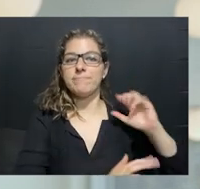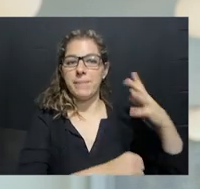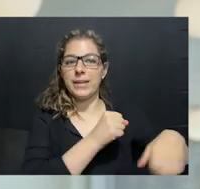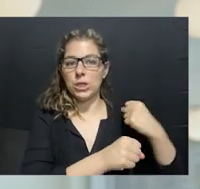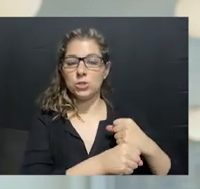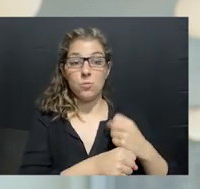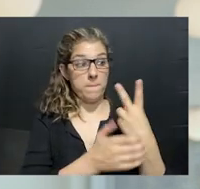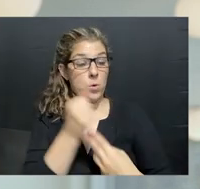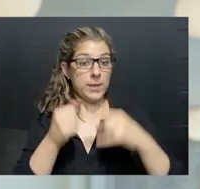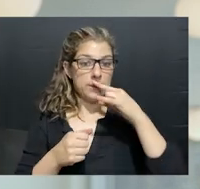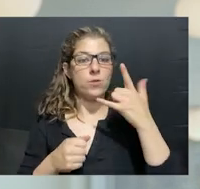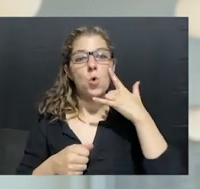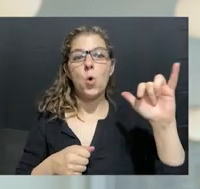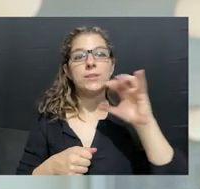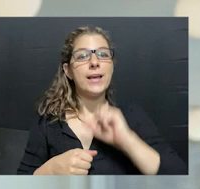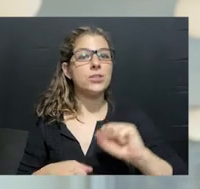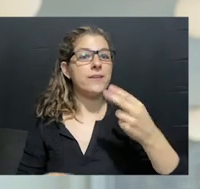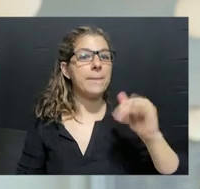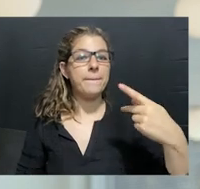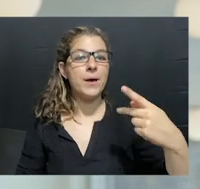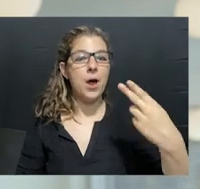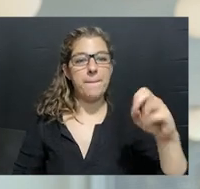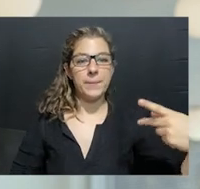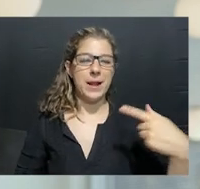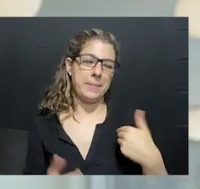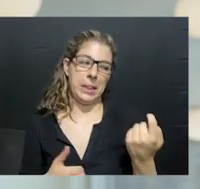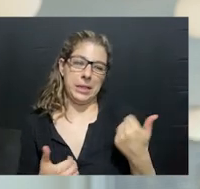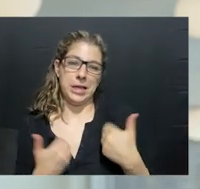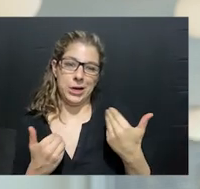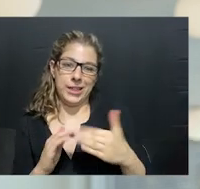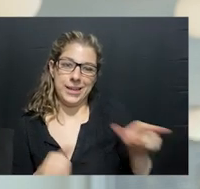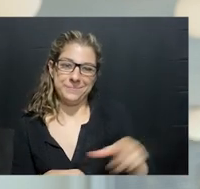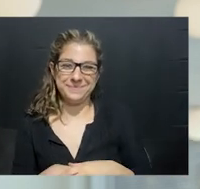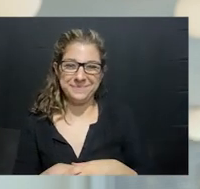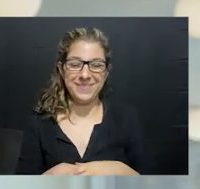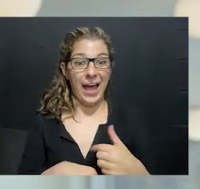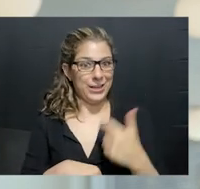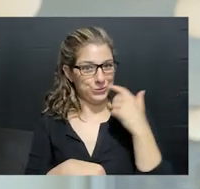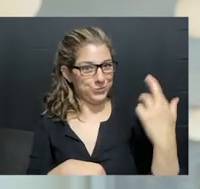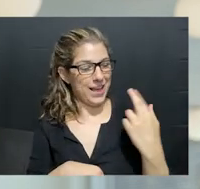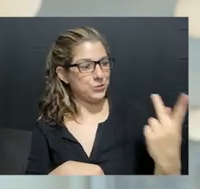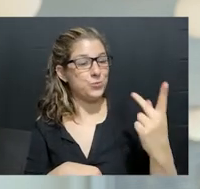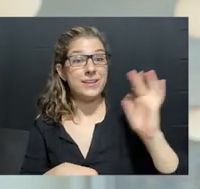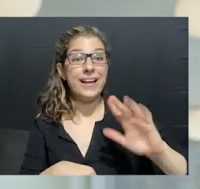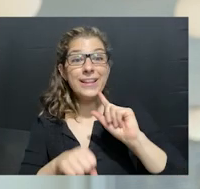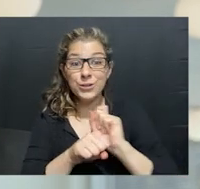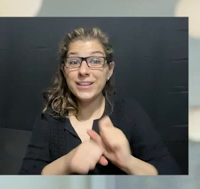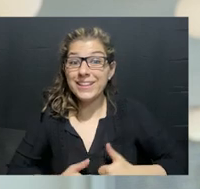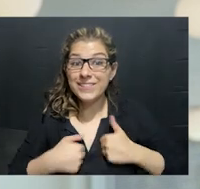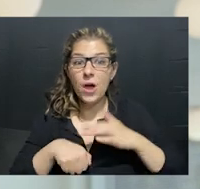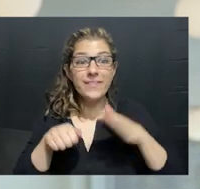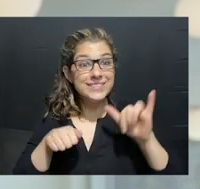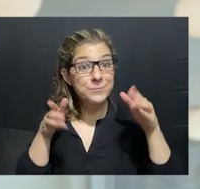both children of the golden age of hip hop, though admittedly, I'm a little younger than he is. I just found out that we once literally lived on the